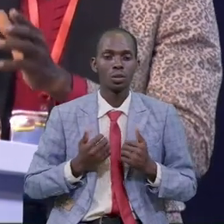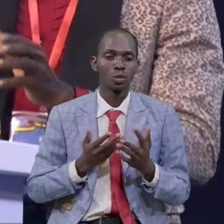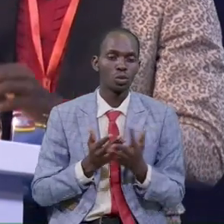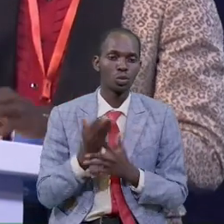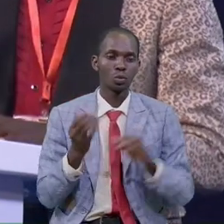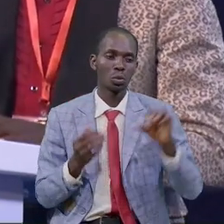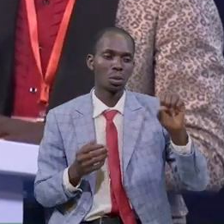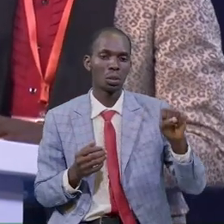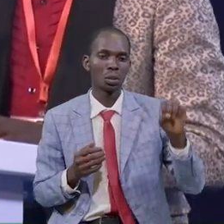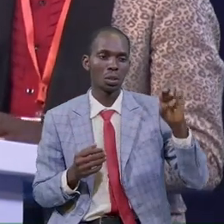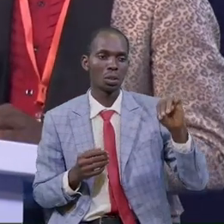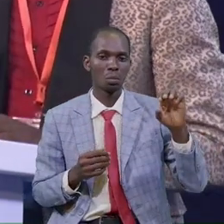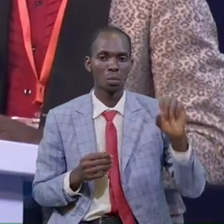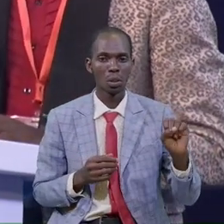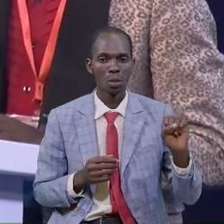here. SMS.